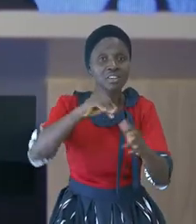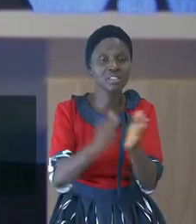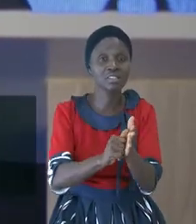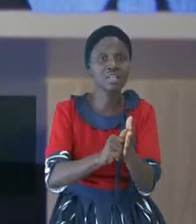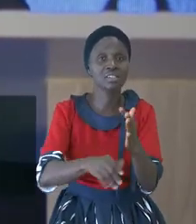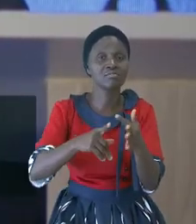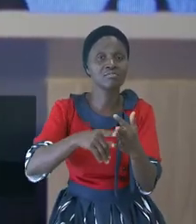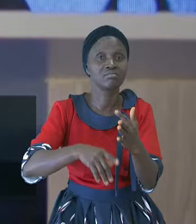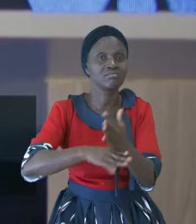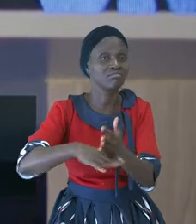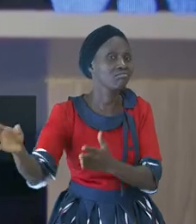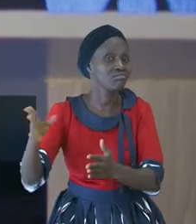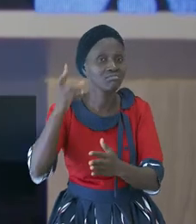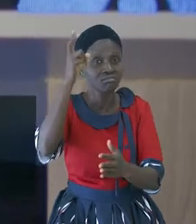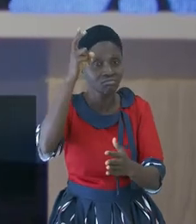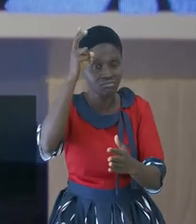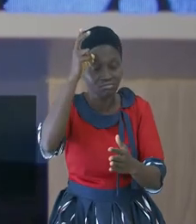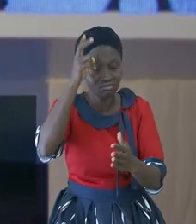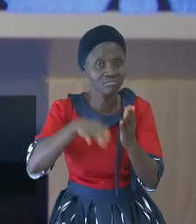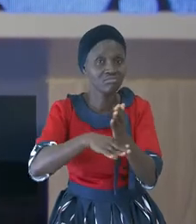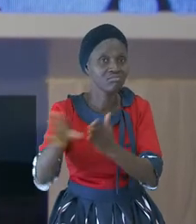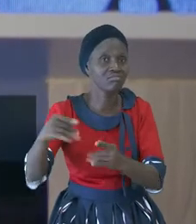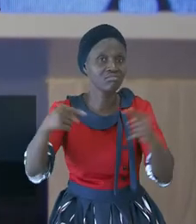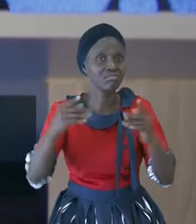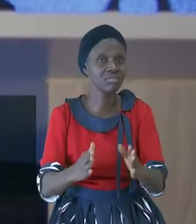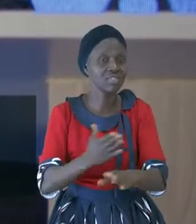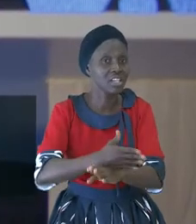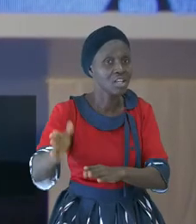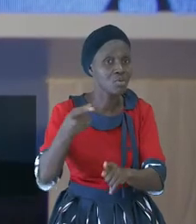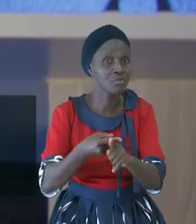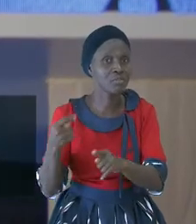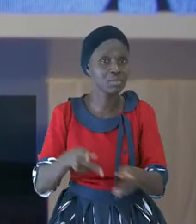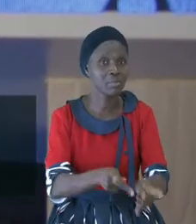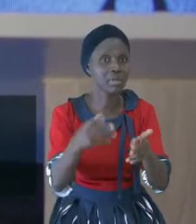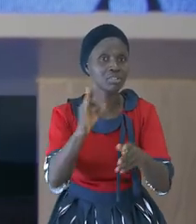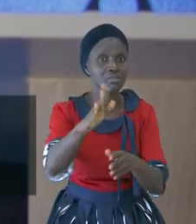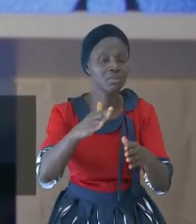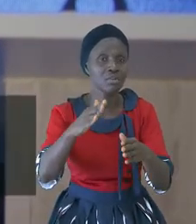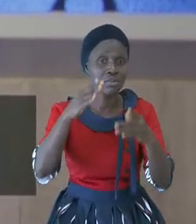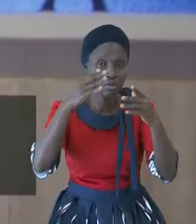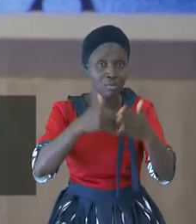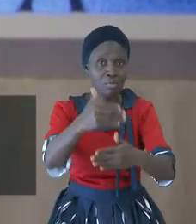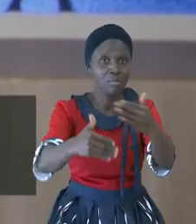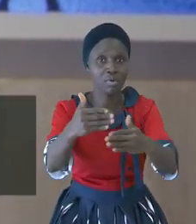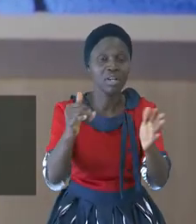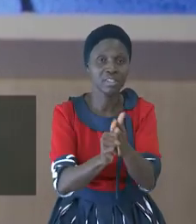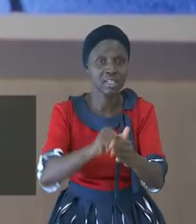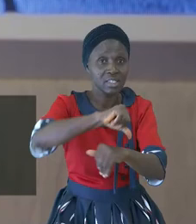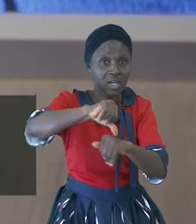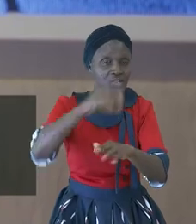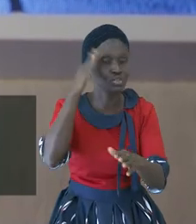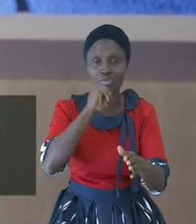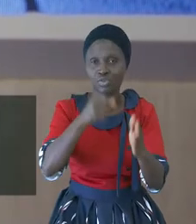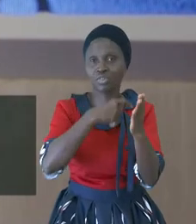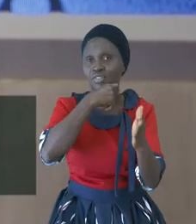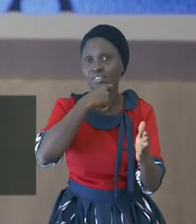the enemy away from the path of your progress, that anointing will not dry up